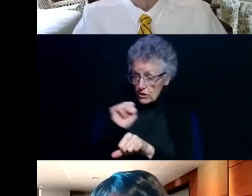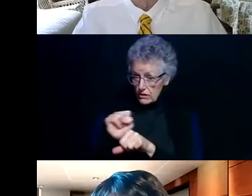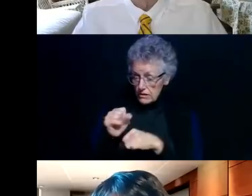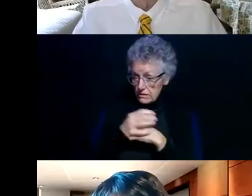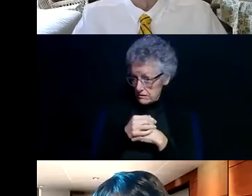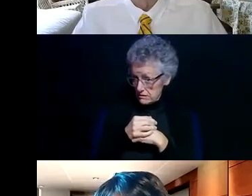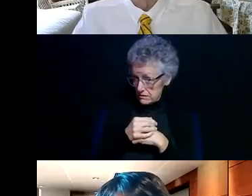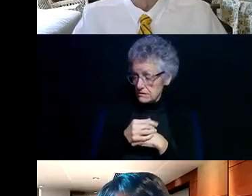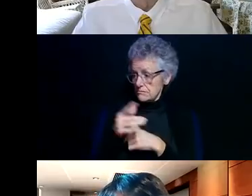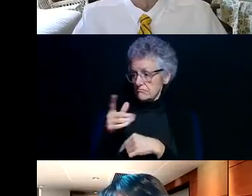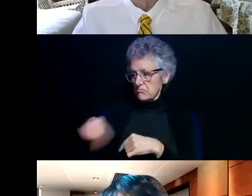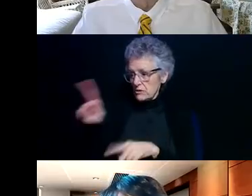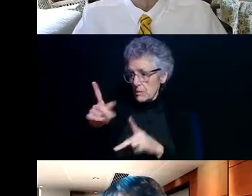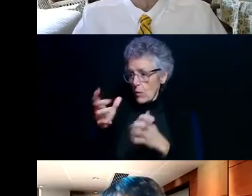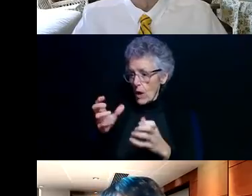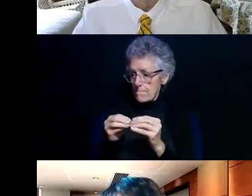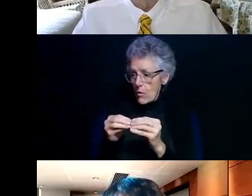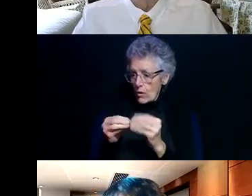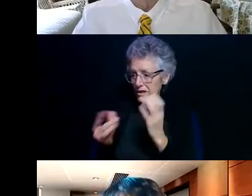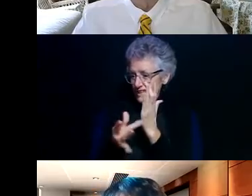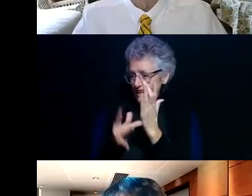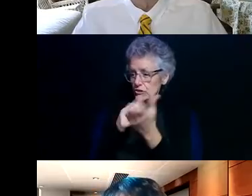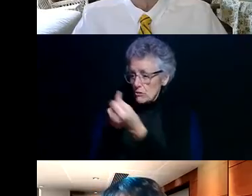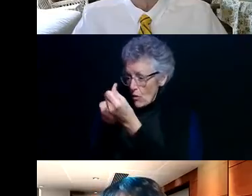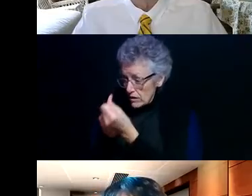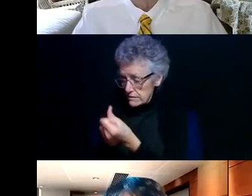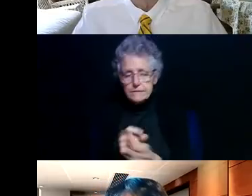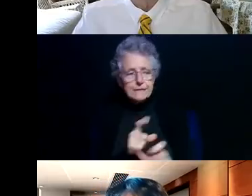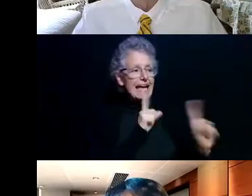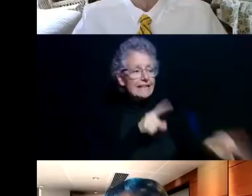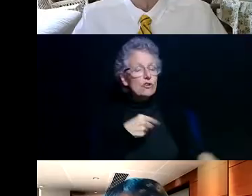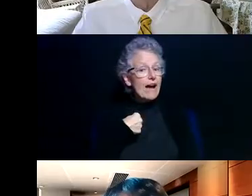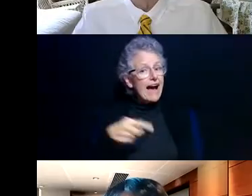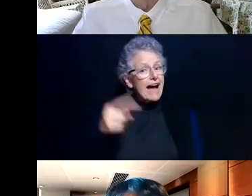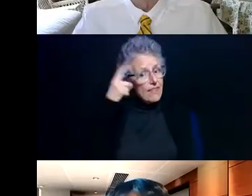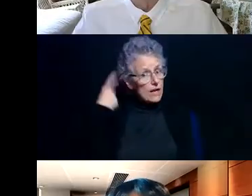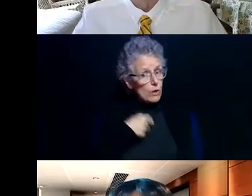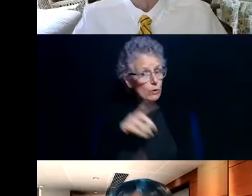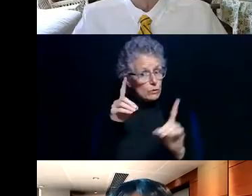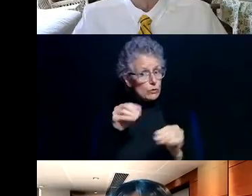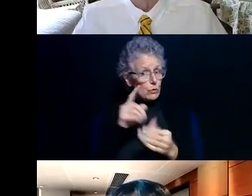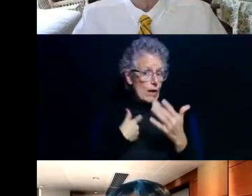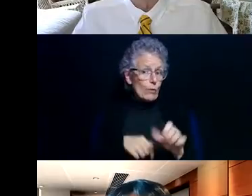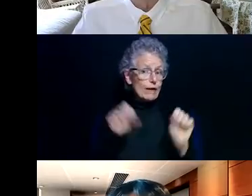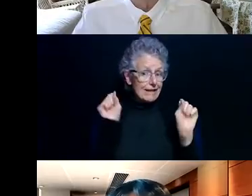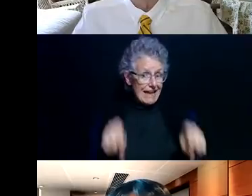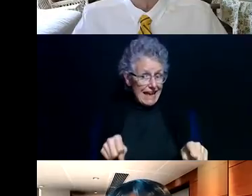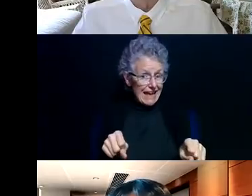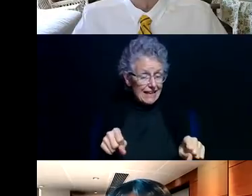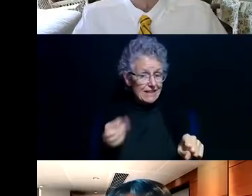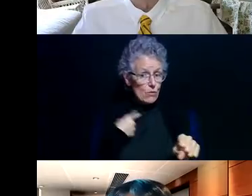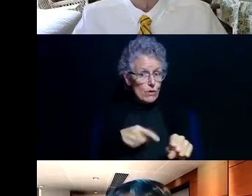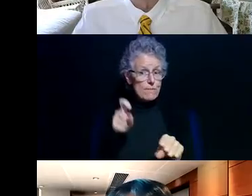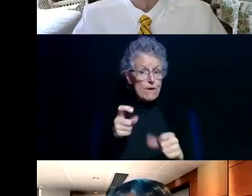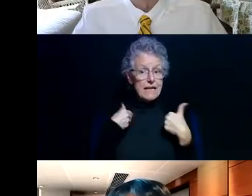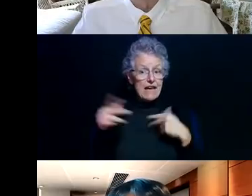would like greater technology support. Well, I think we will do what we can as we have to have